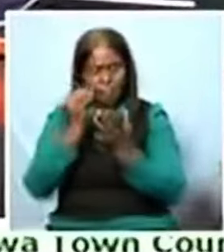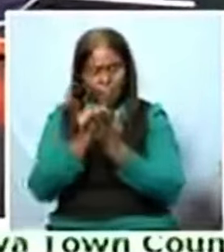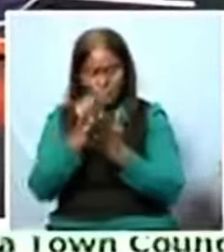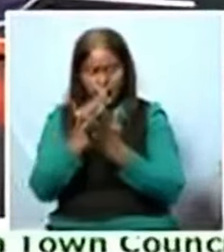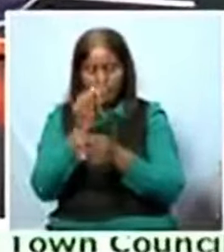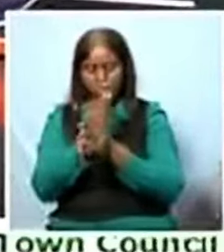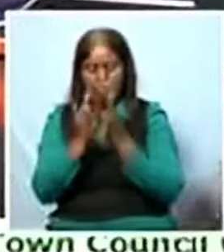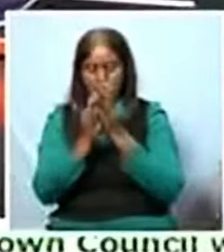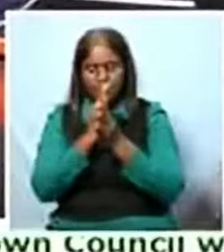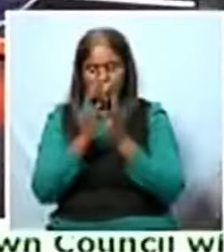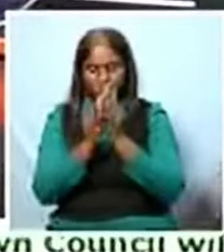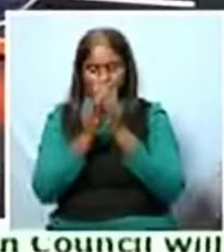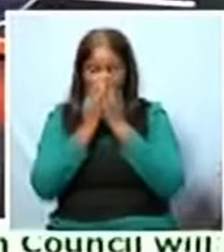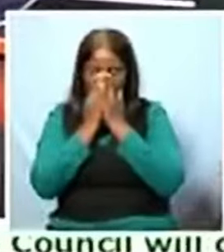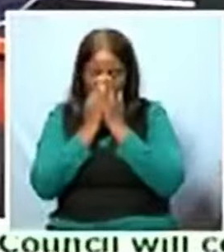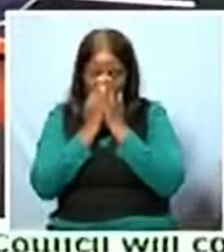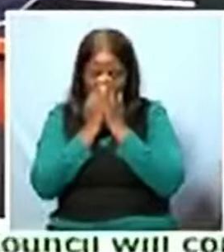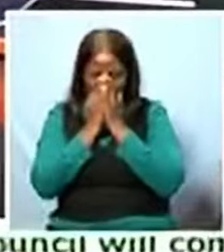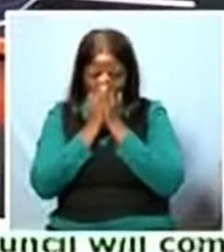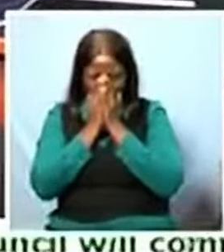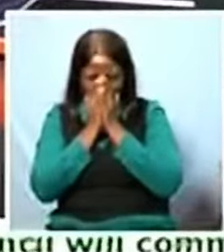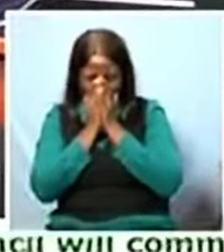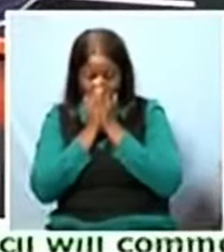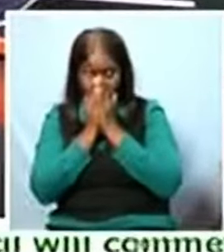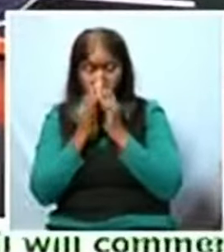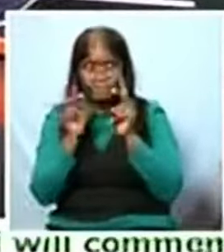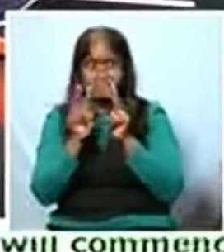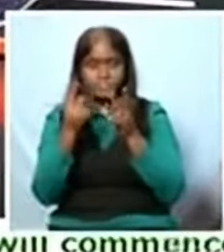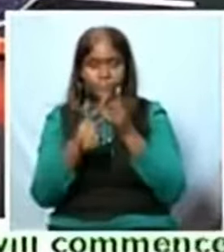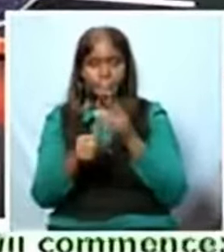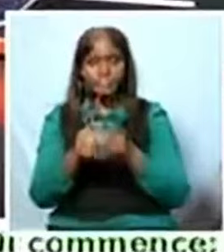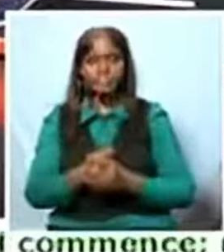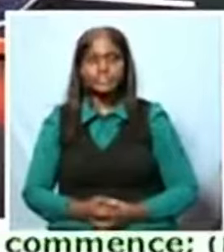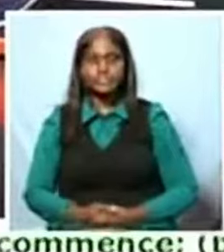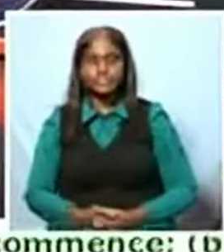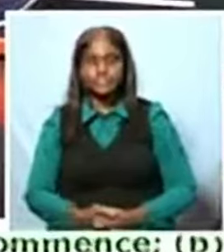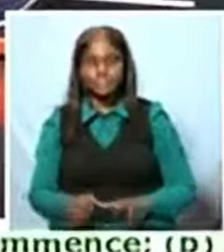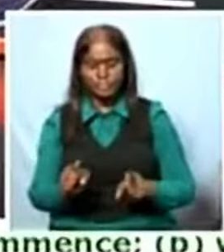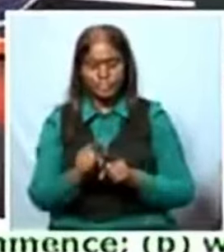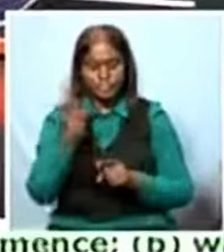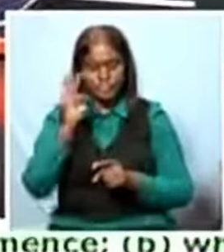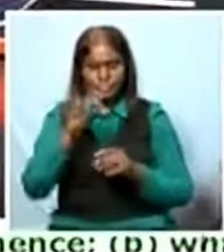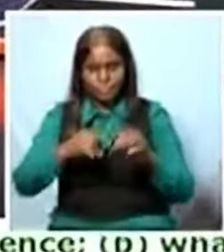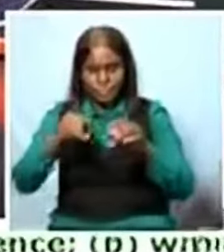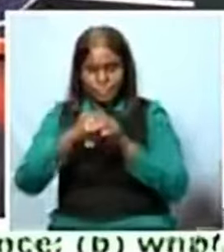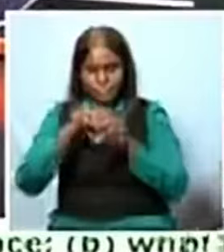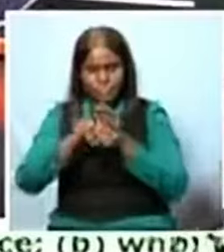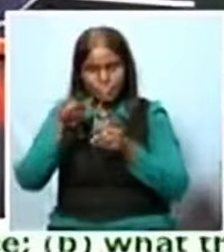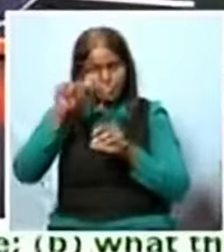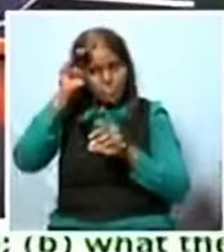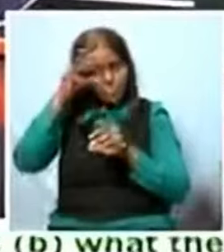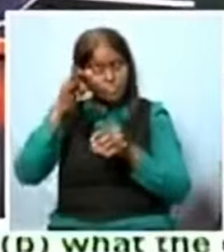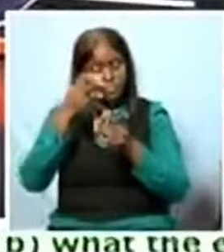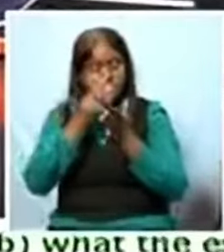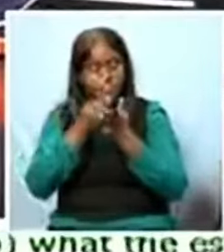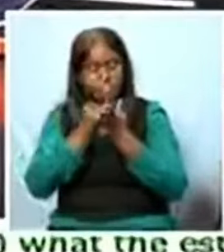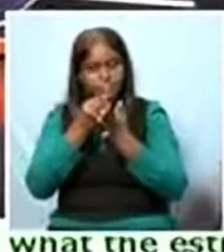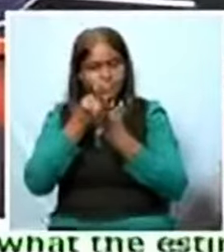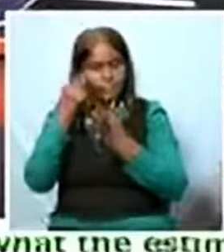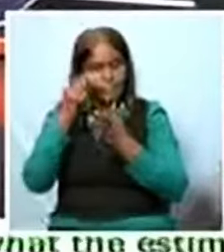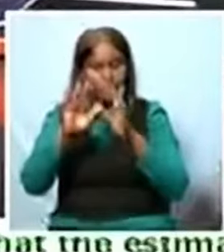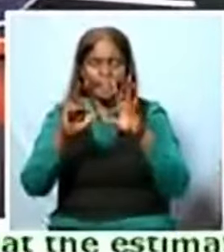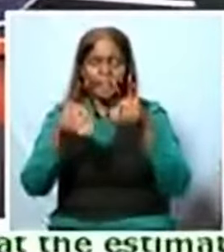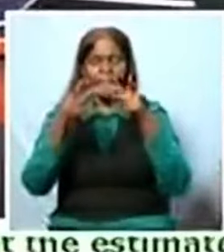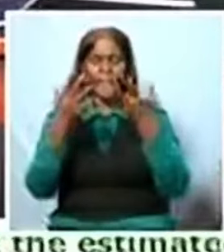infrastructure. So what will happen, Madam Speaker, once we receive the letter, we shall engage Ministry of Finance for the